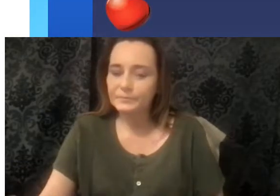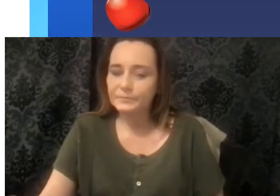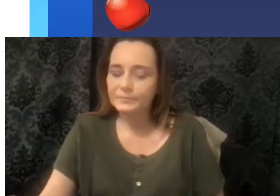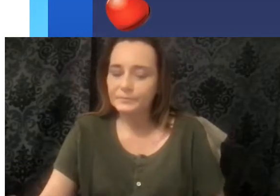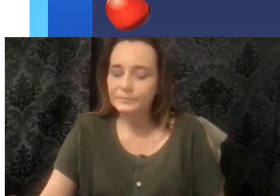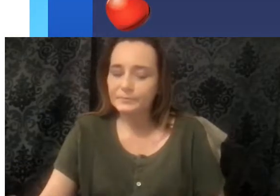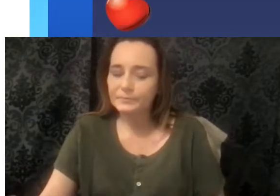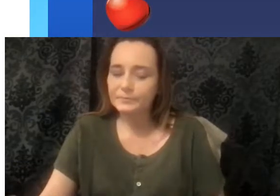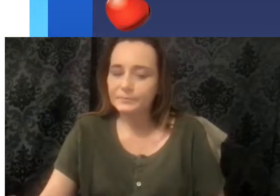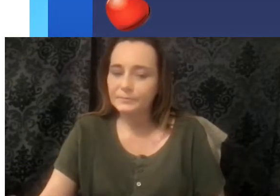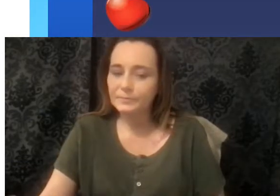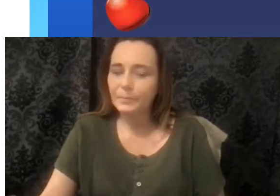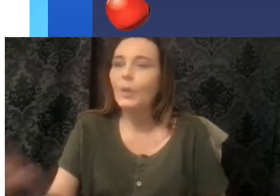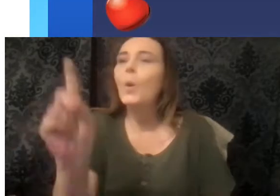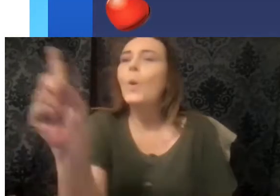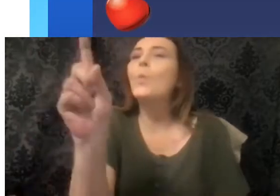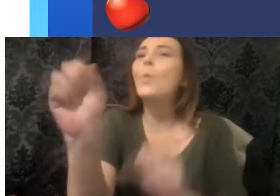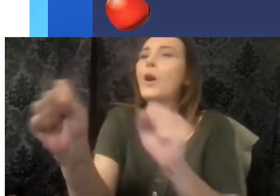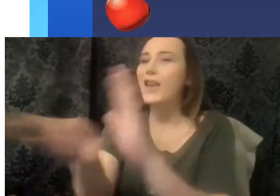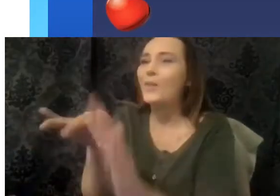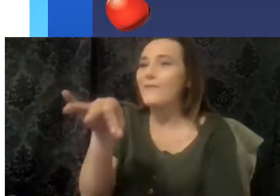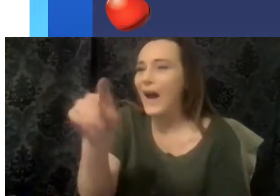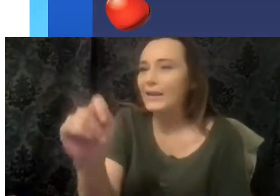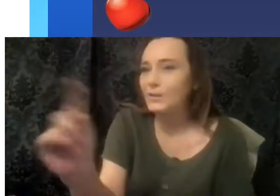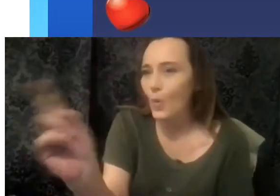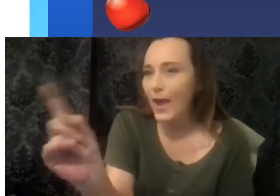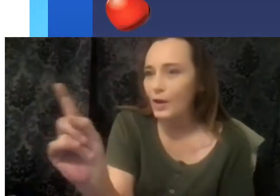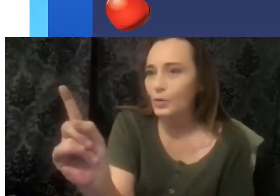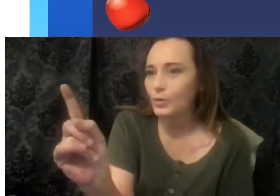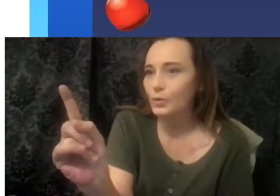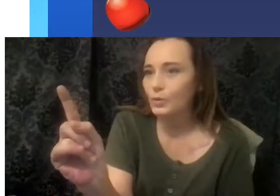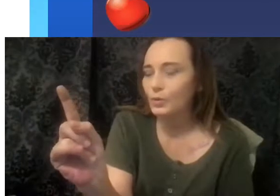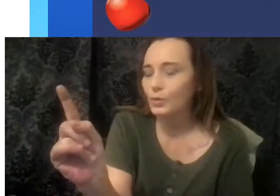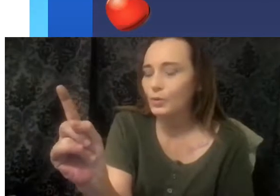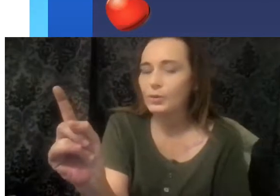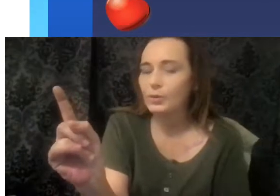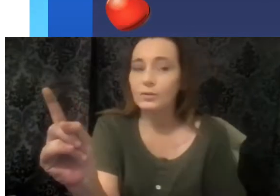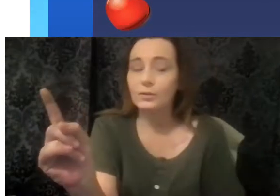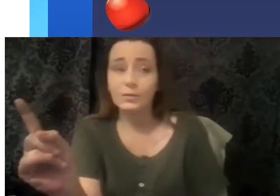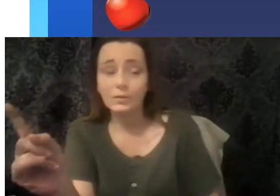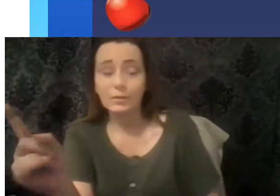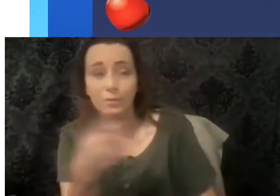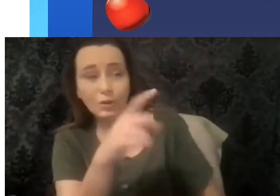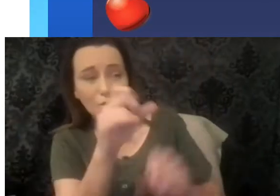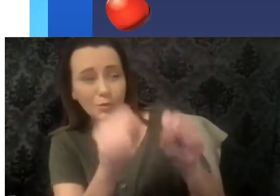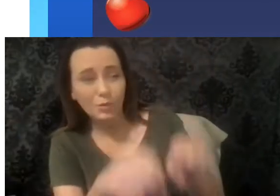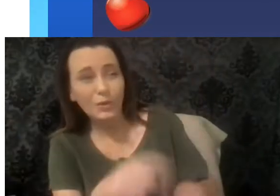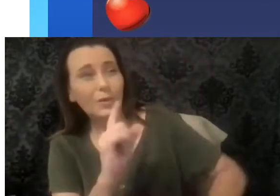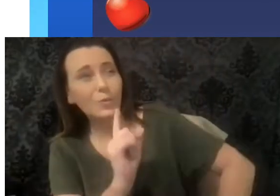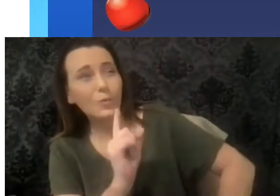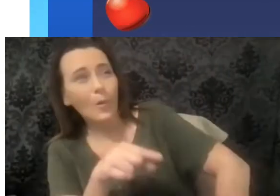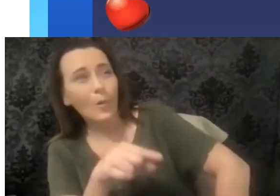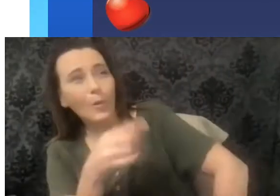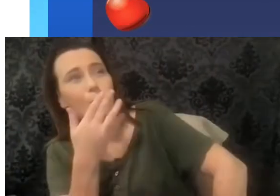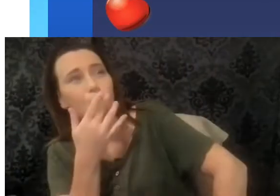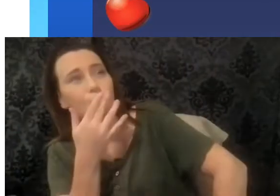be found? Where can we find it? It's actually online. You can go actually to the